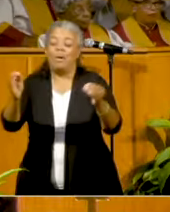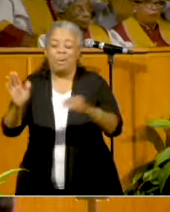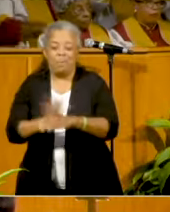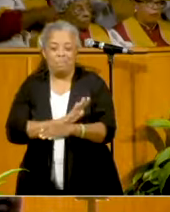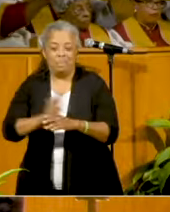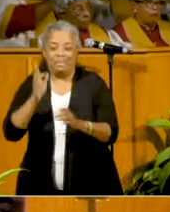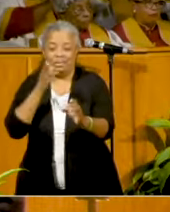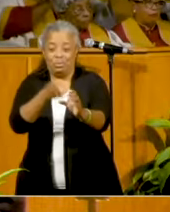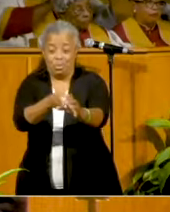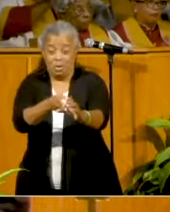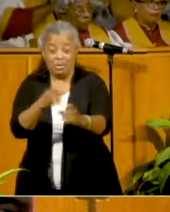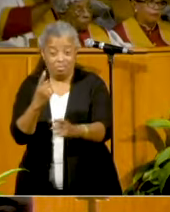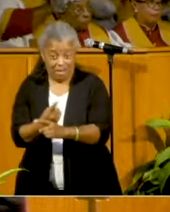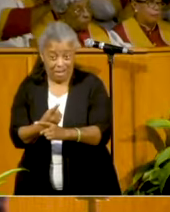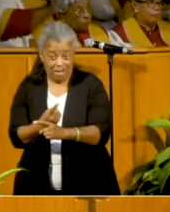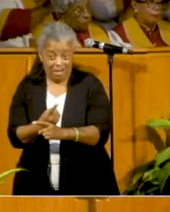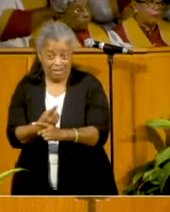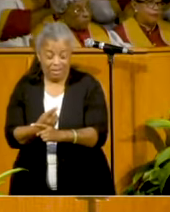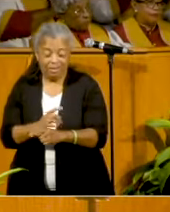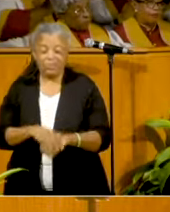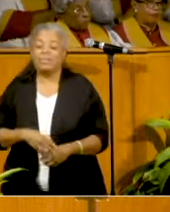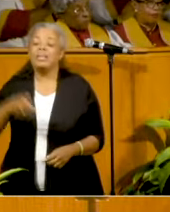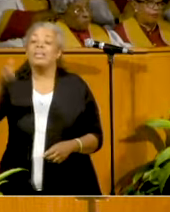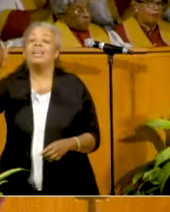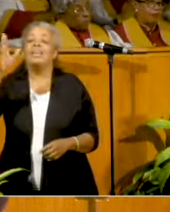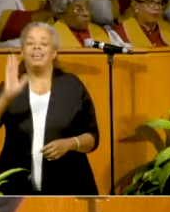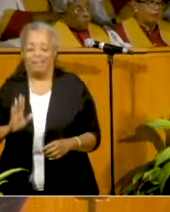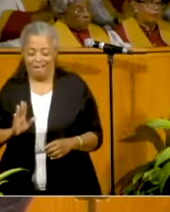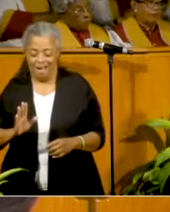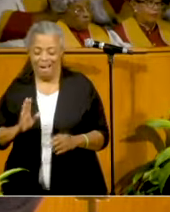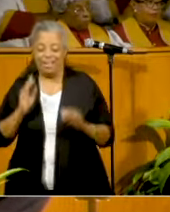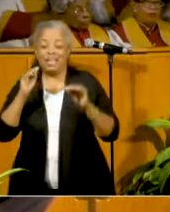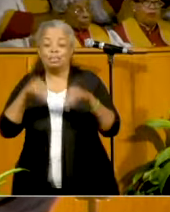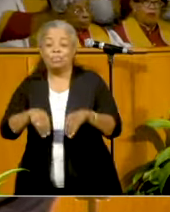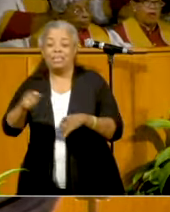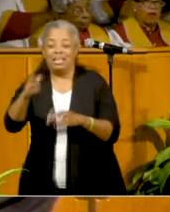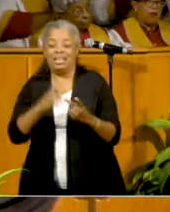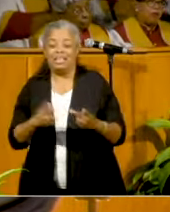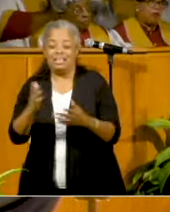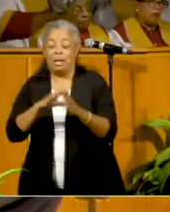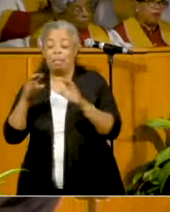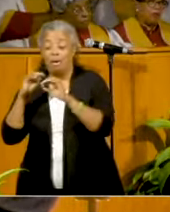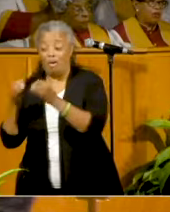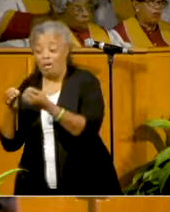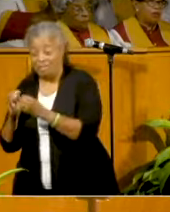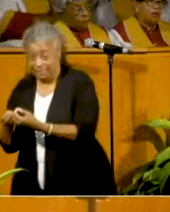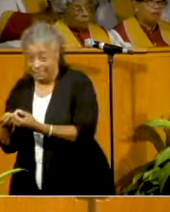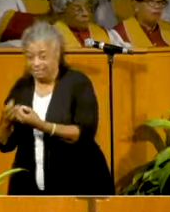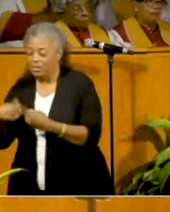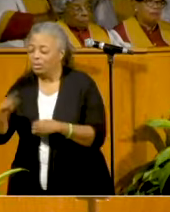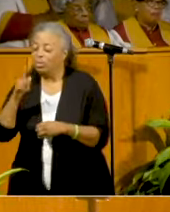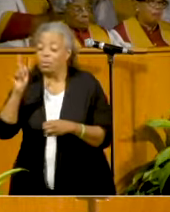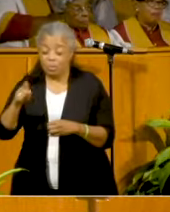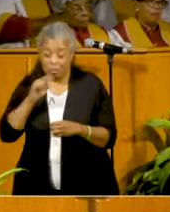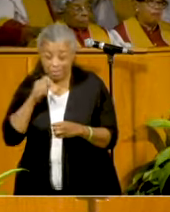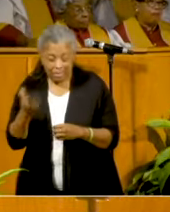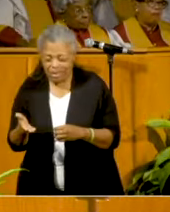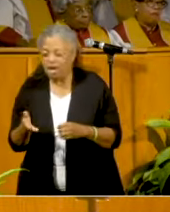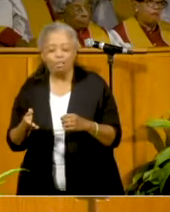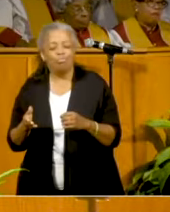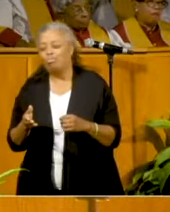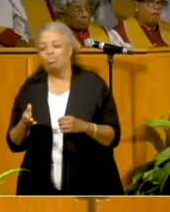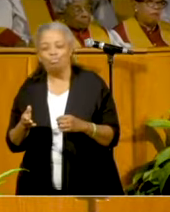business sitting at. God has put you in some offices you ain't got no